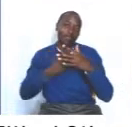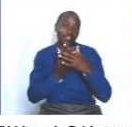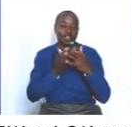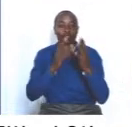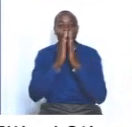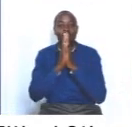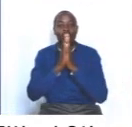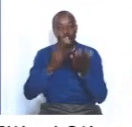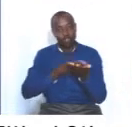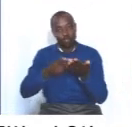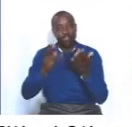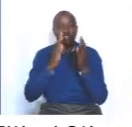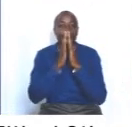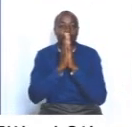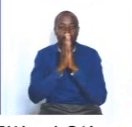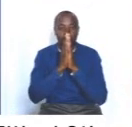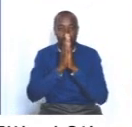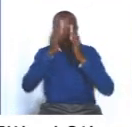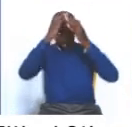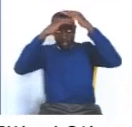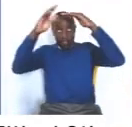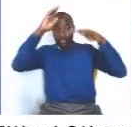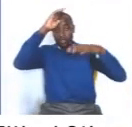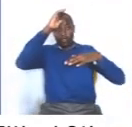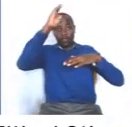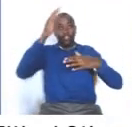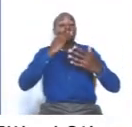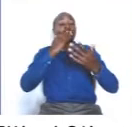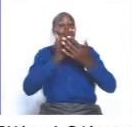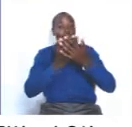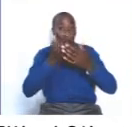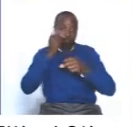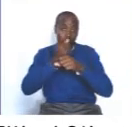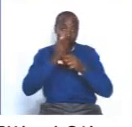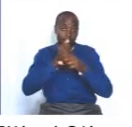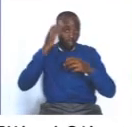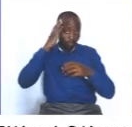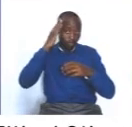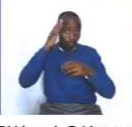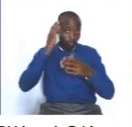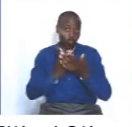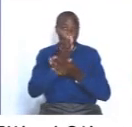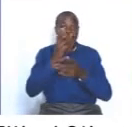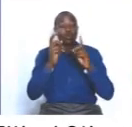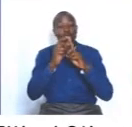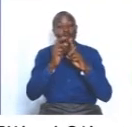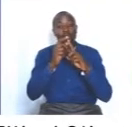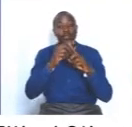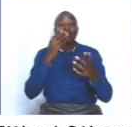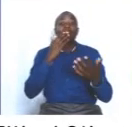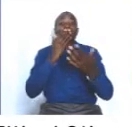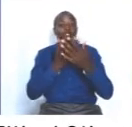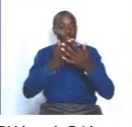for the week. Let's pray. Heavenly Father, thank you for making yourself known to us through your word. Thank you for